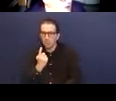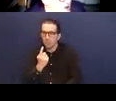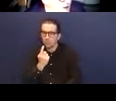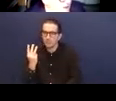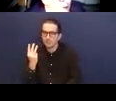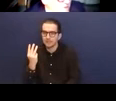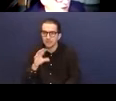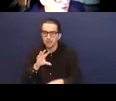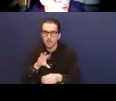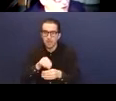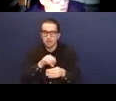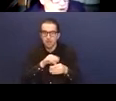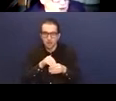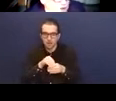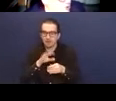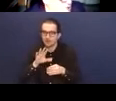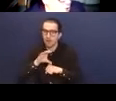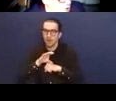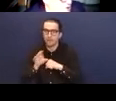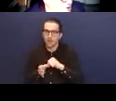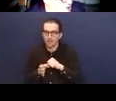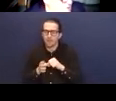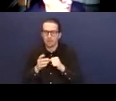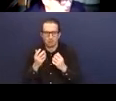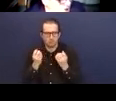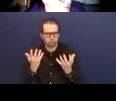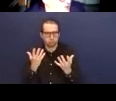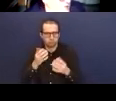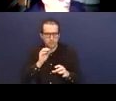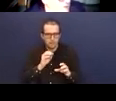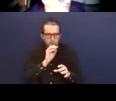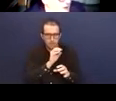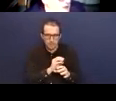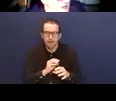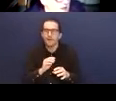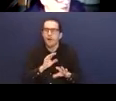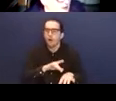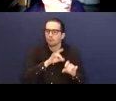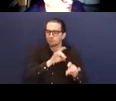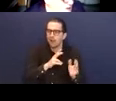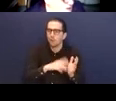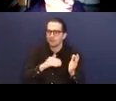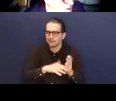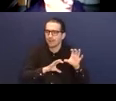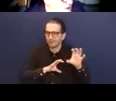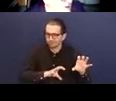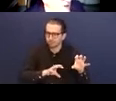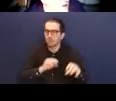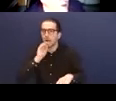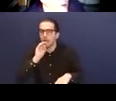countries to advocate for inclusion of the Washington Group short questions, which we're going on to in a minute, in the national